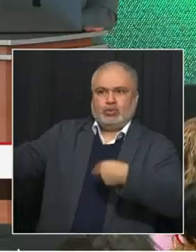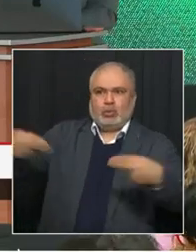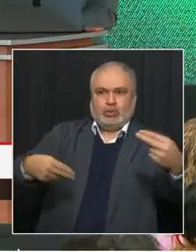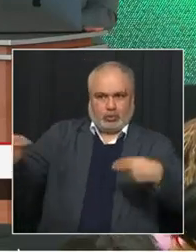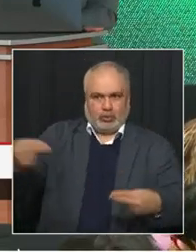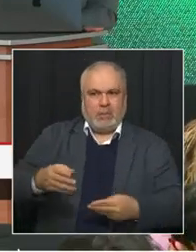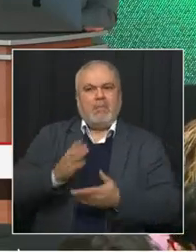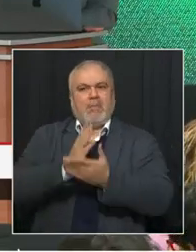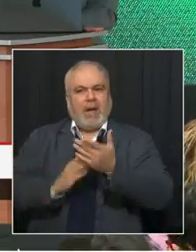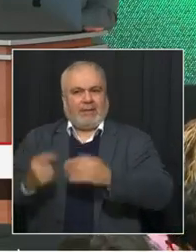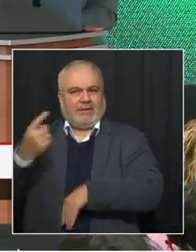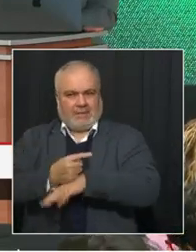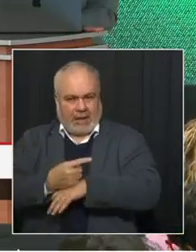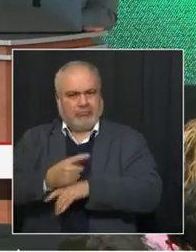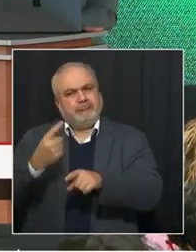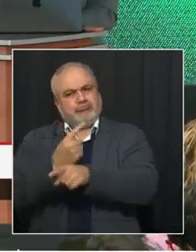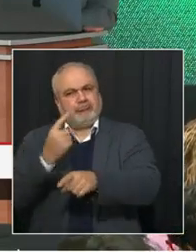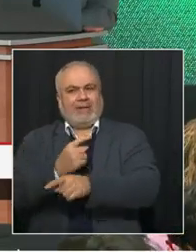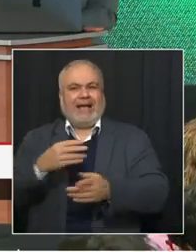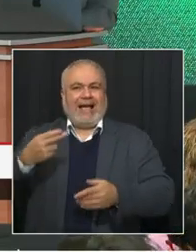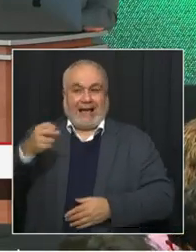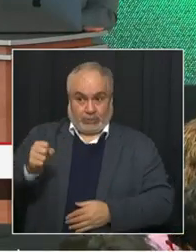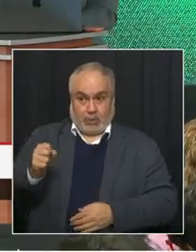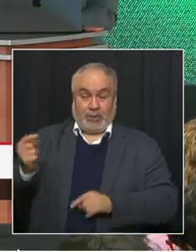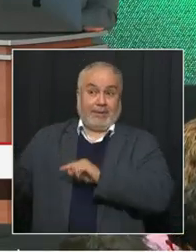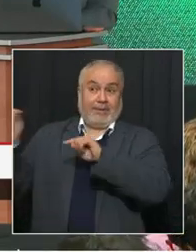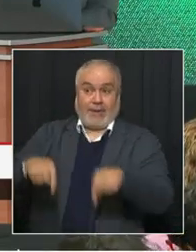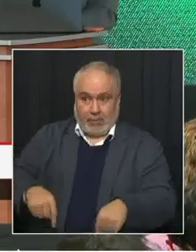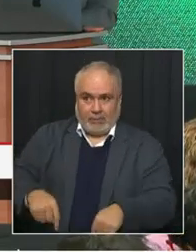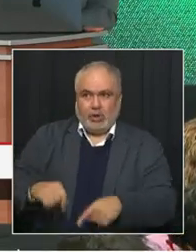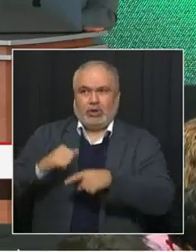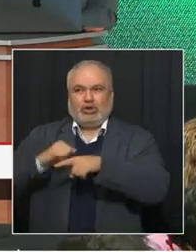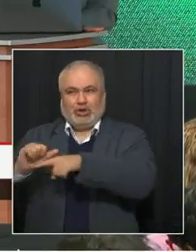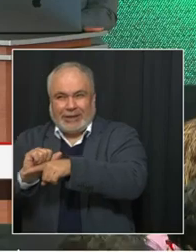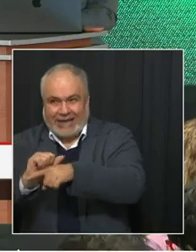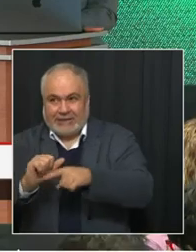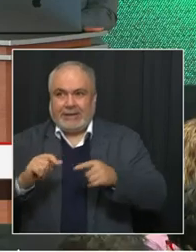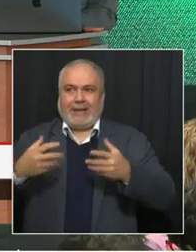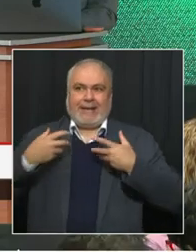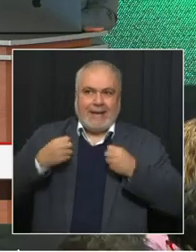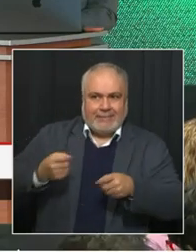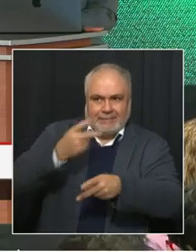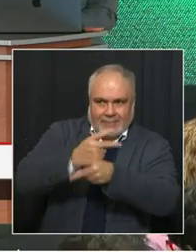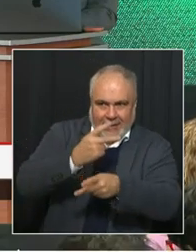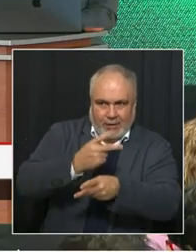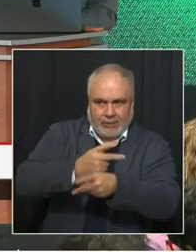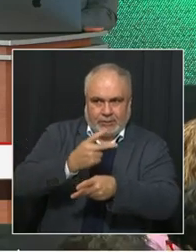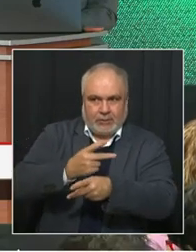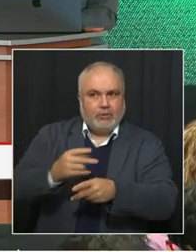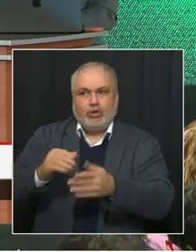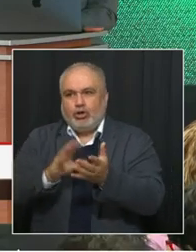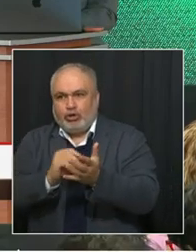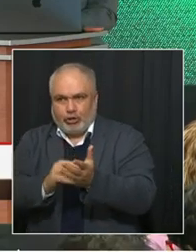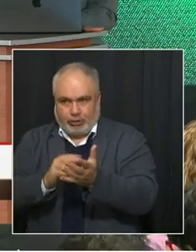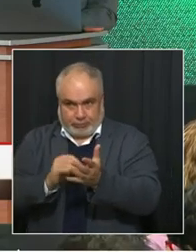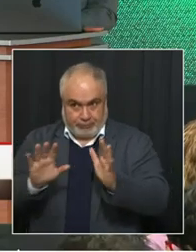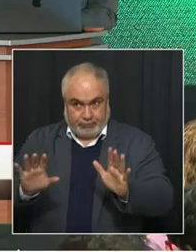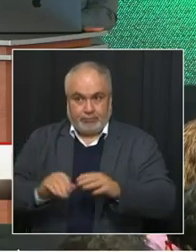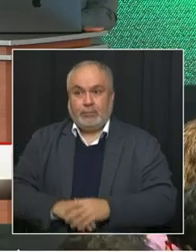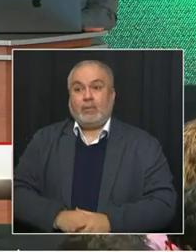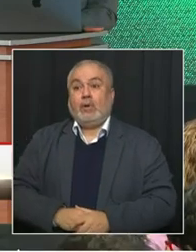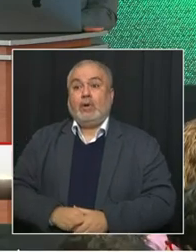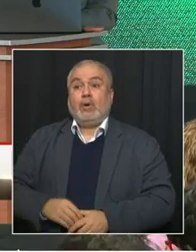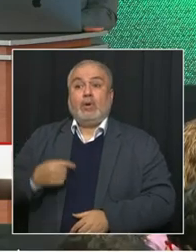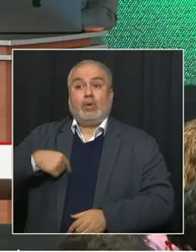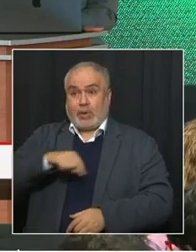day training in healthcare at the Advanced Technical Center. We're going to open, we have opened another one in Ward 8 in Congress Heights